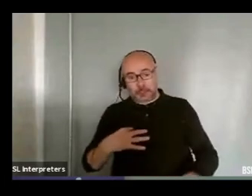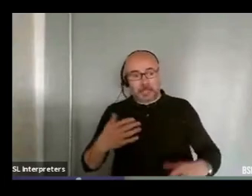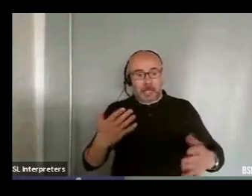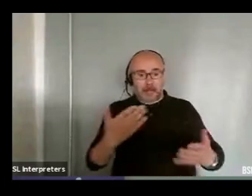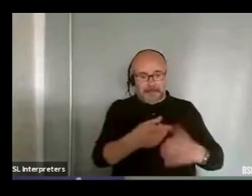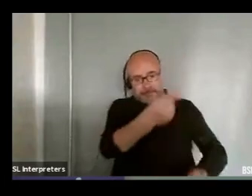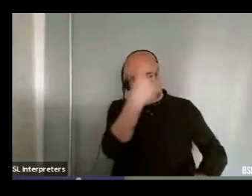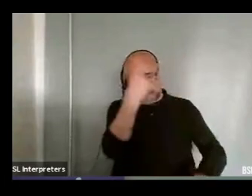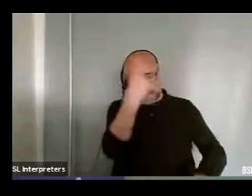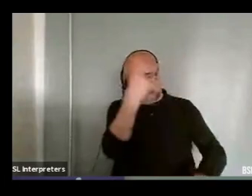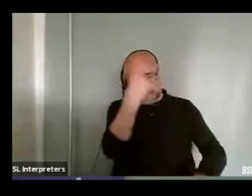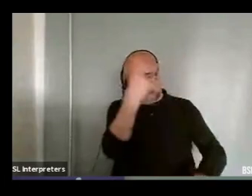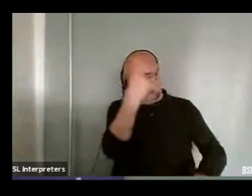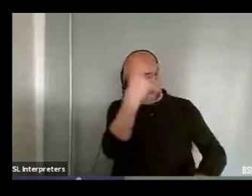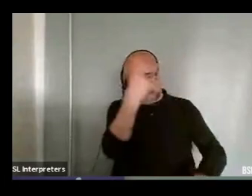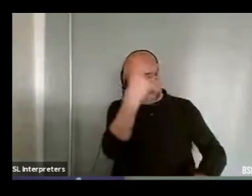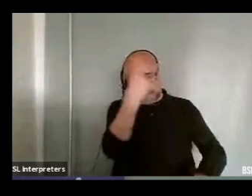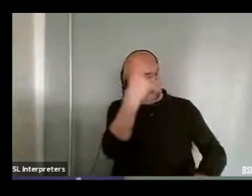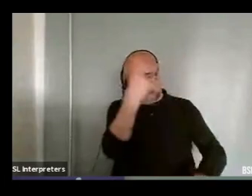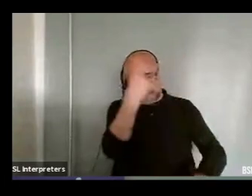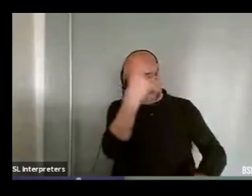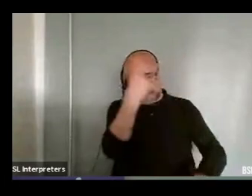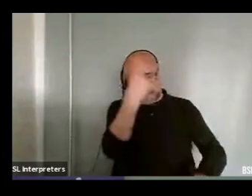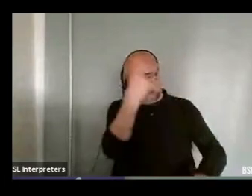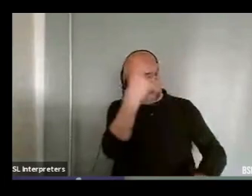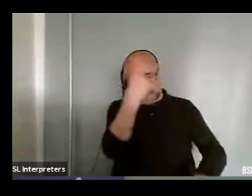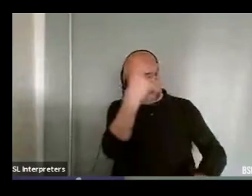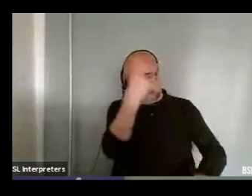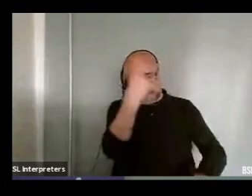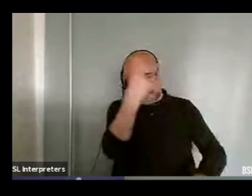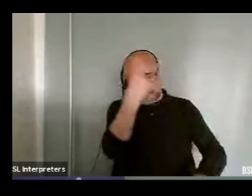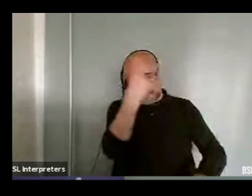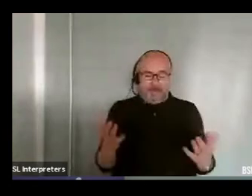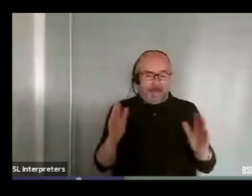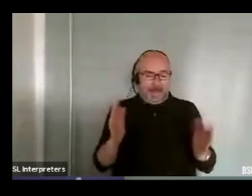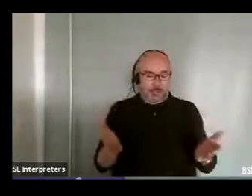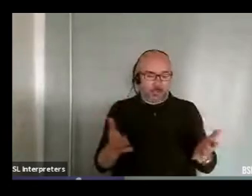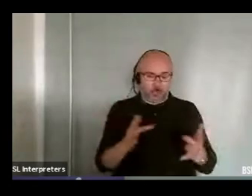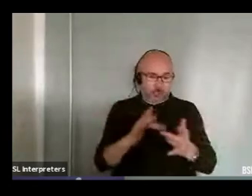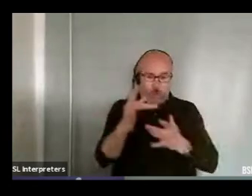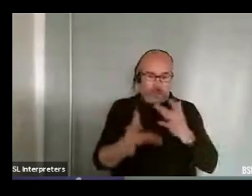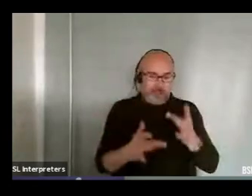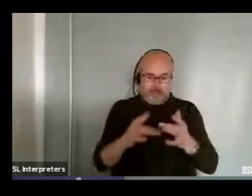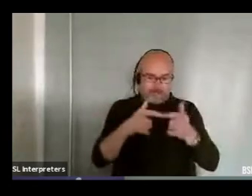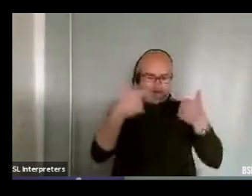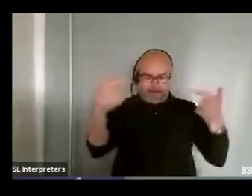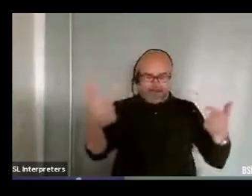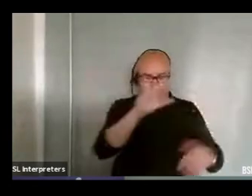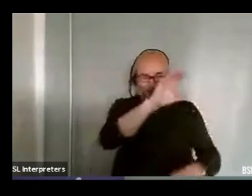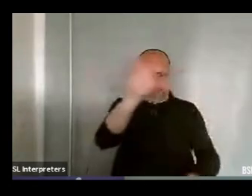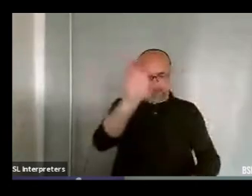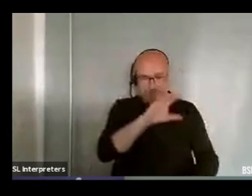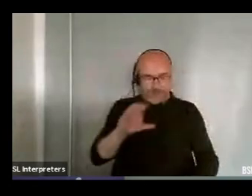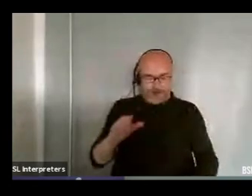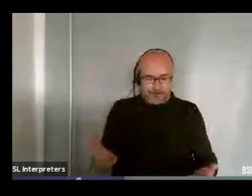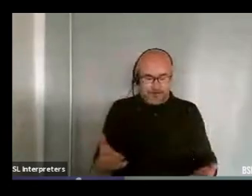so huge, we had to have it in a big meeting room. And the doctor sat down and he said to